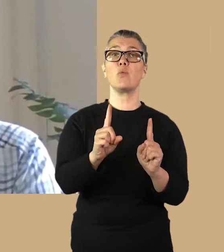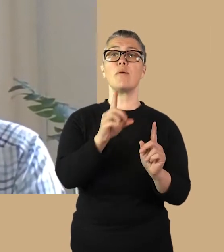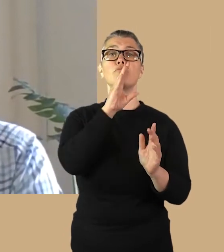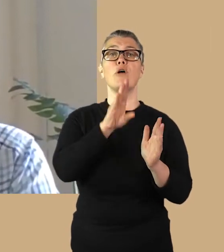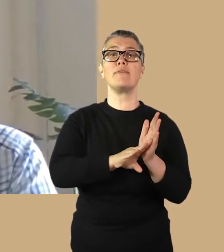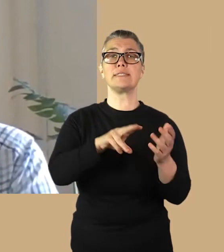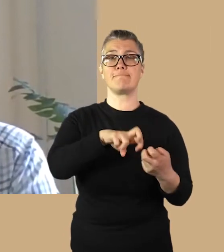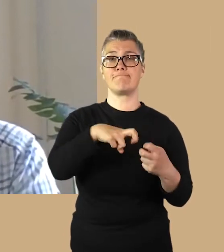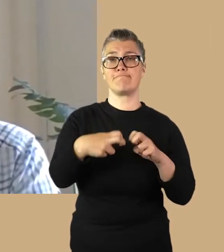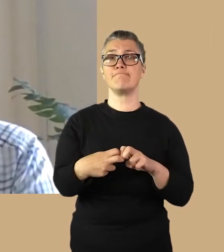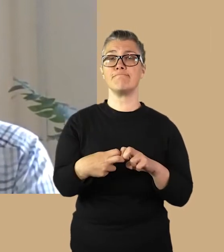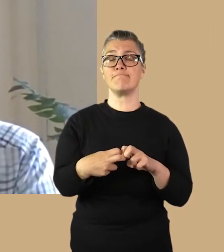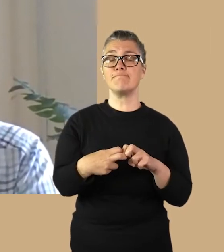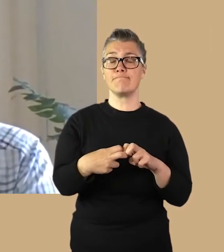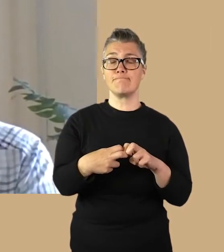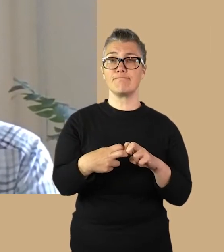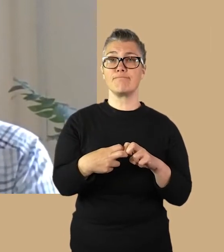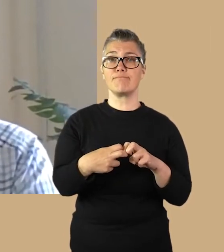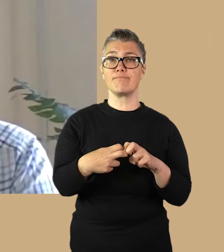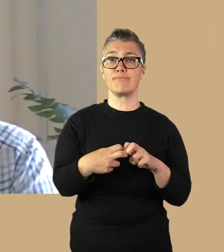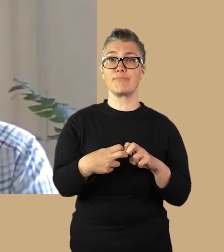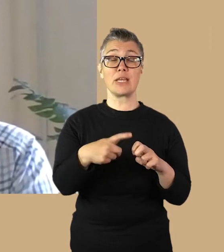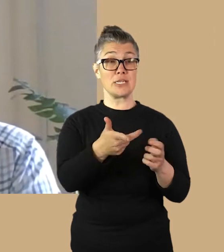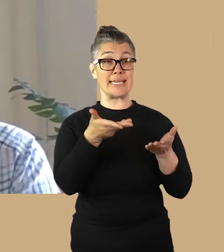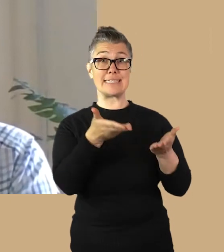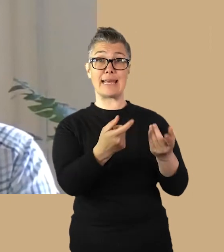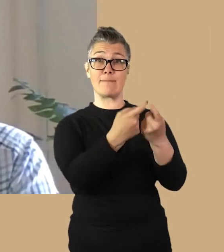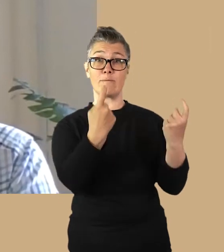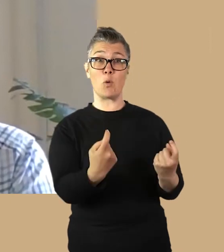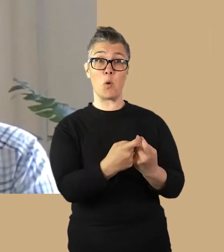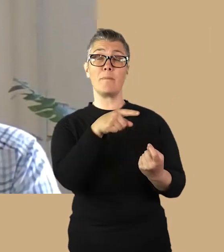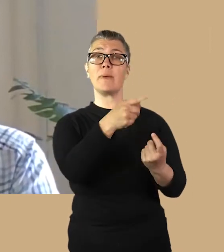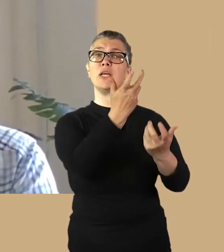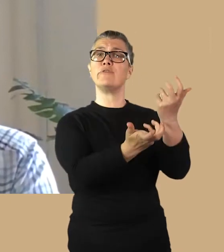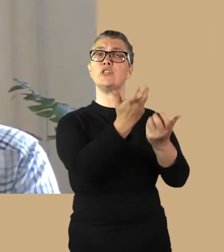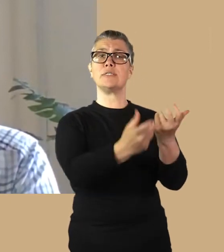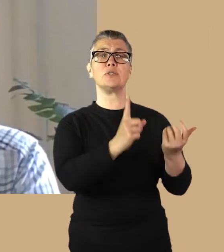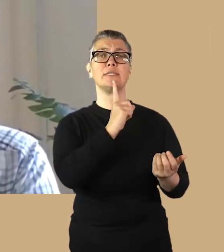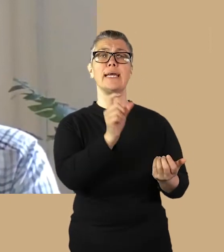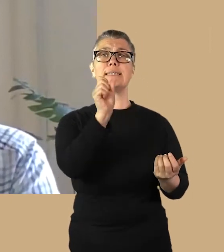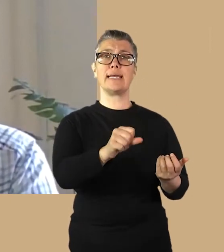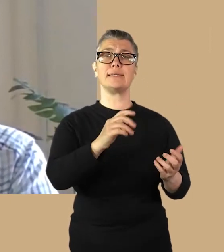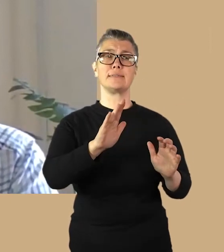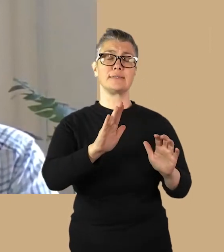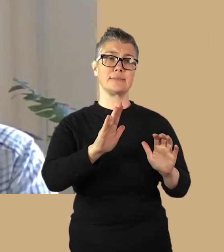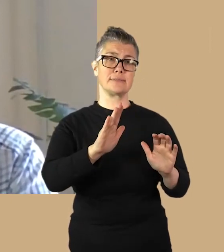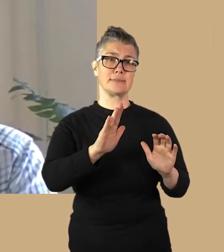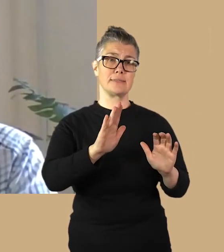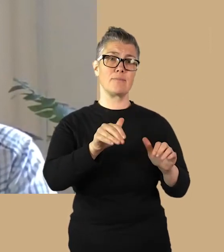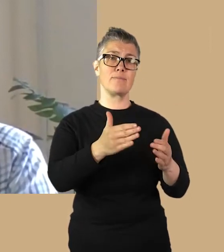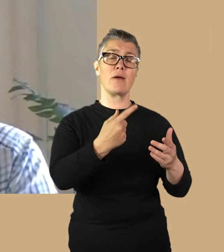the privacy issue. When you sign your consent form in the university to say that you